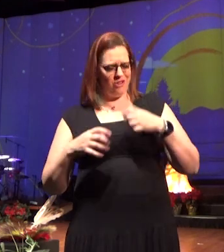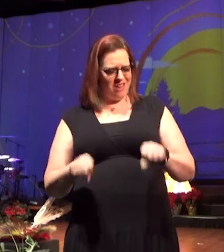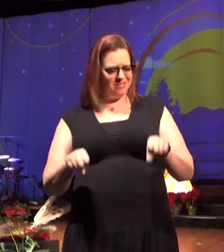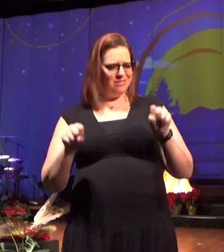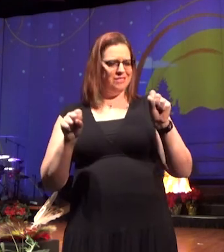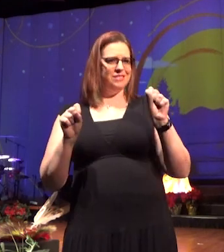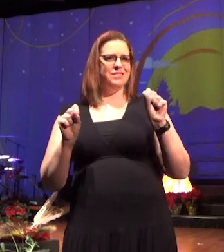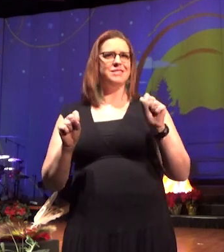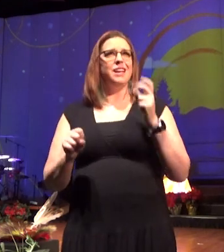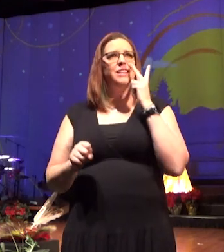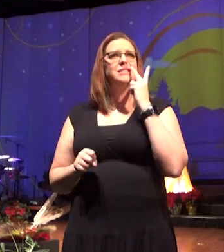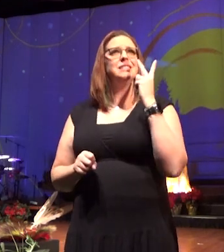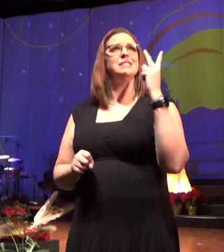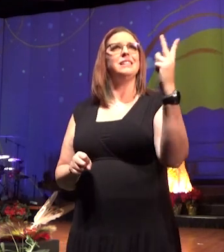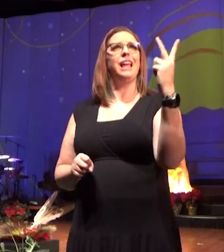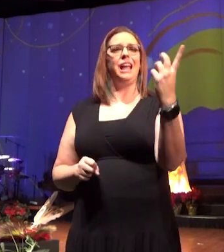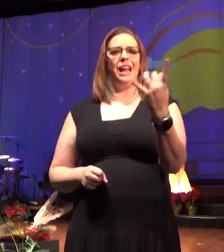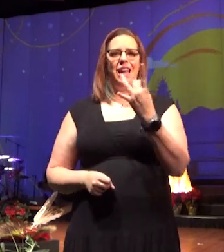yeah, I see the